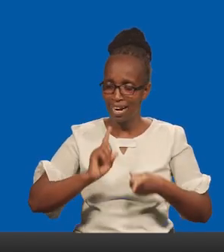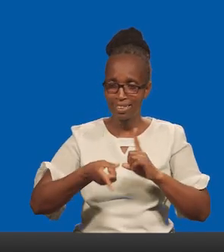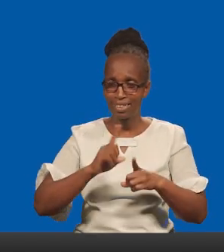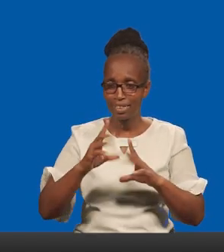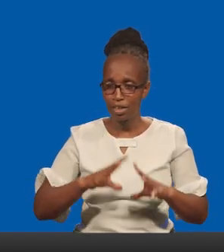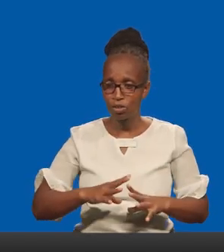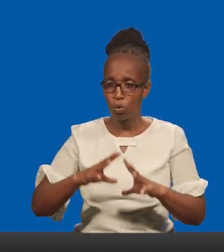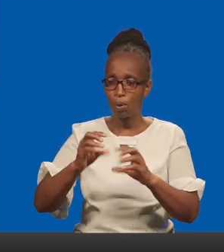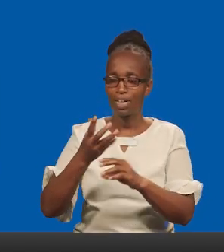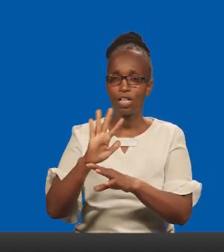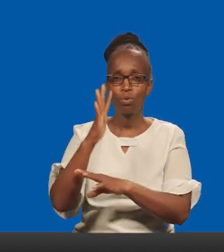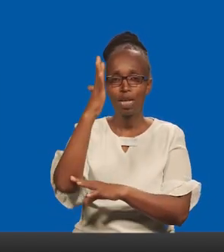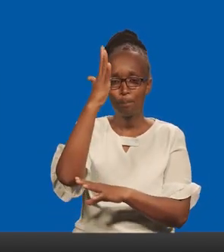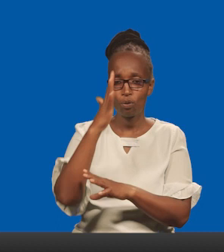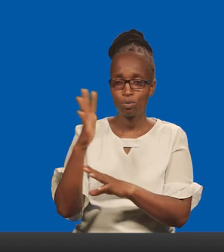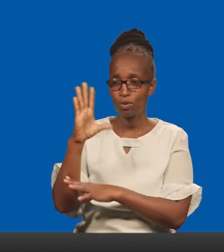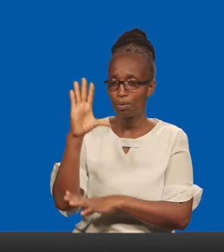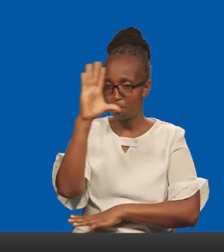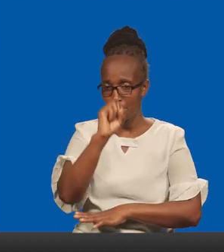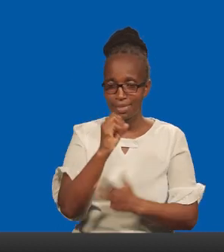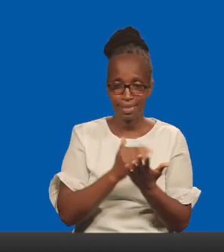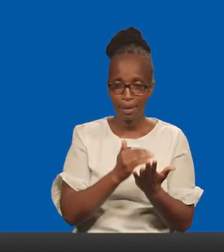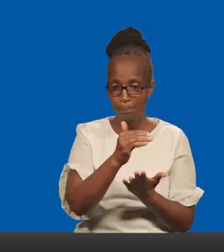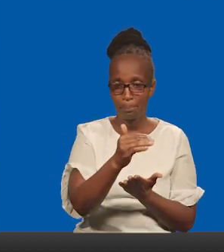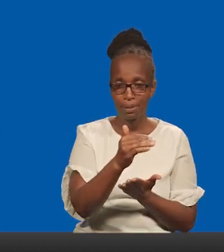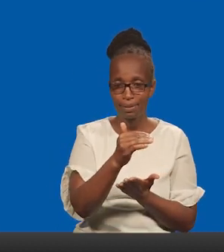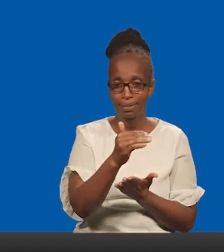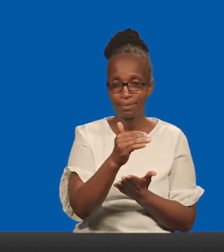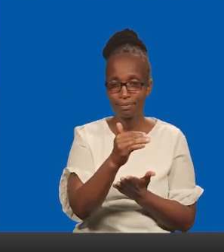Yeah? When you start shanking and going into the bush,